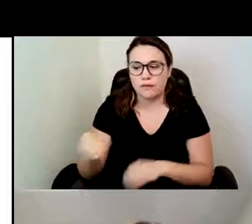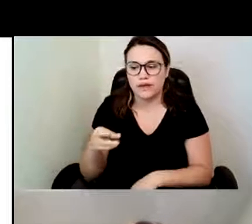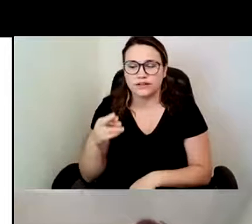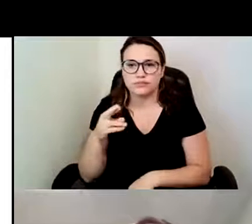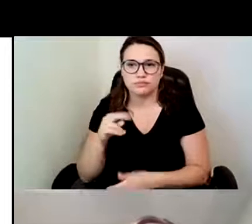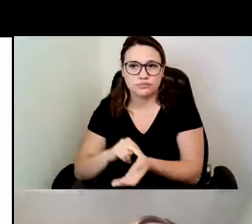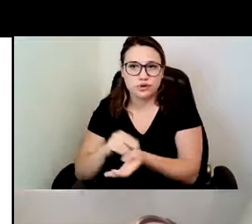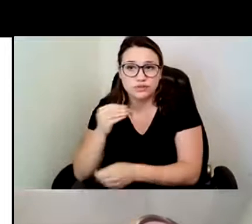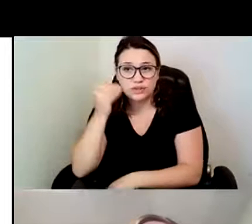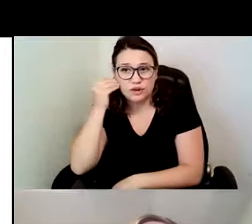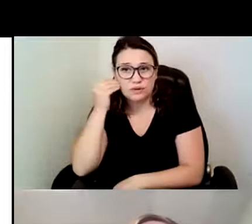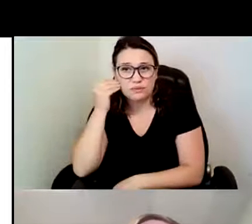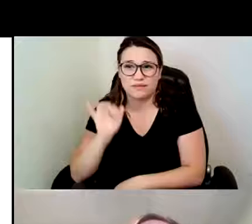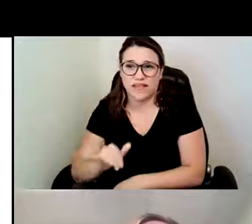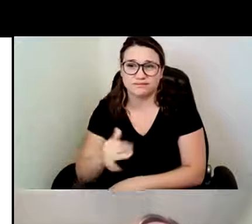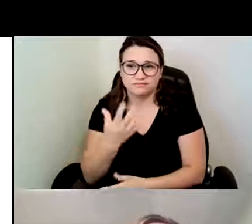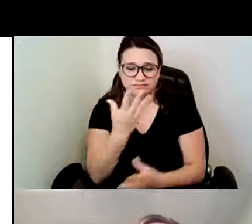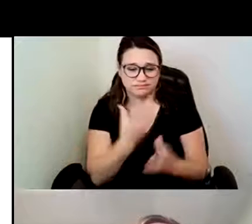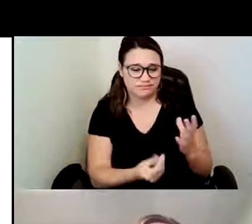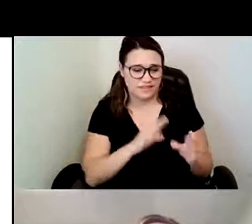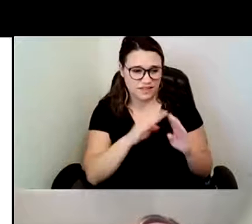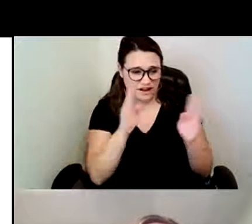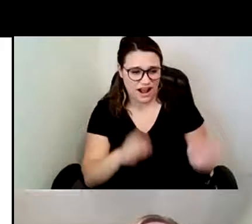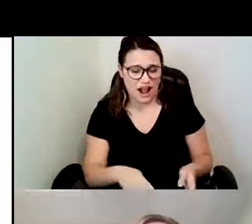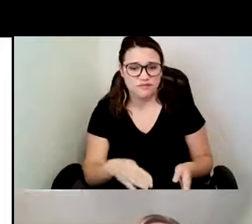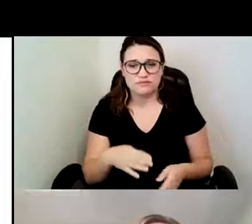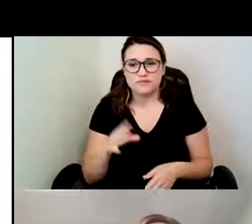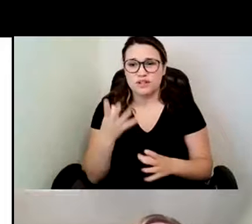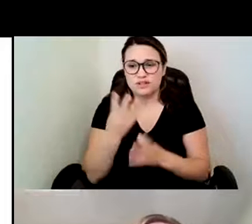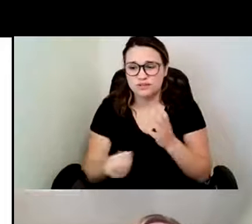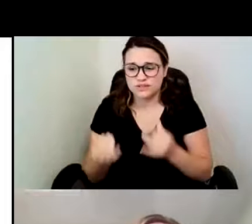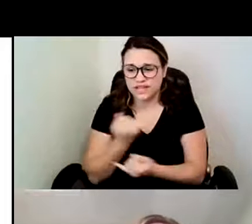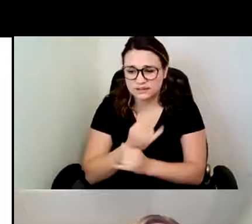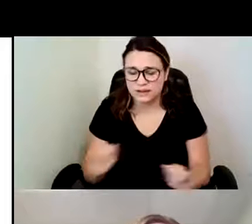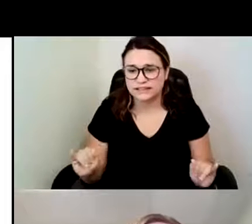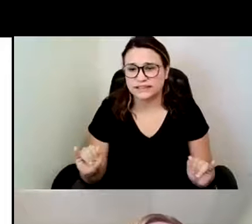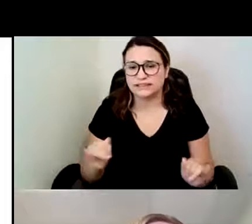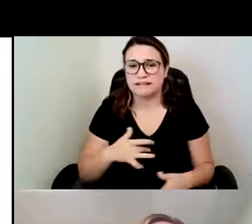it's another loss. Losing independence or feeling like a burden.